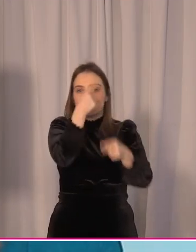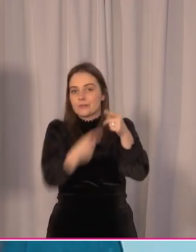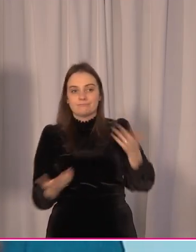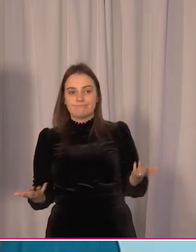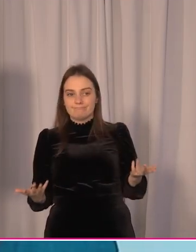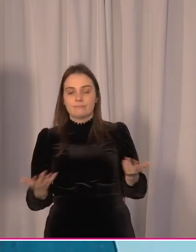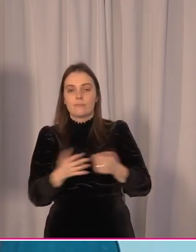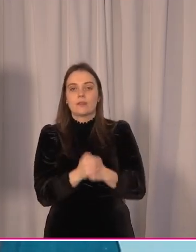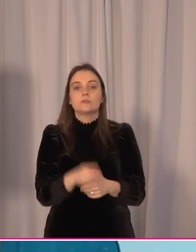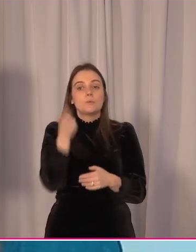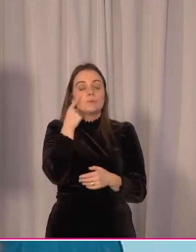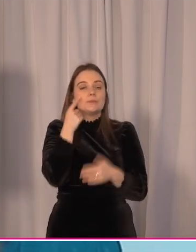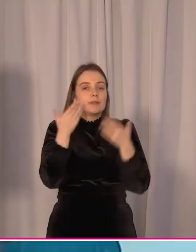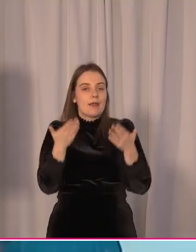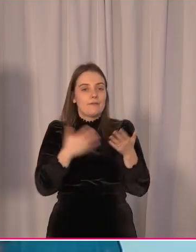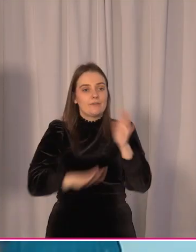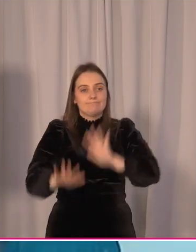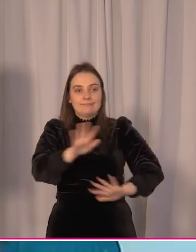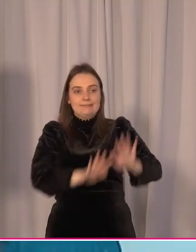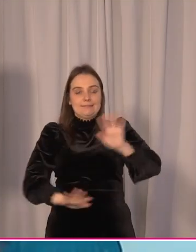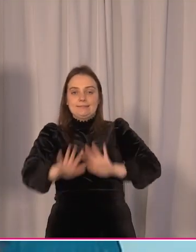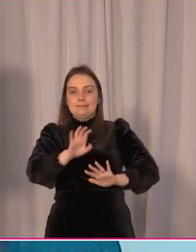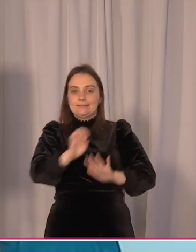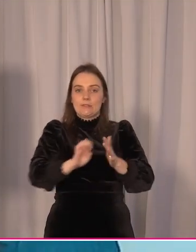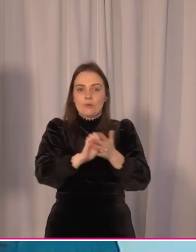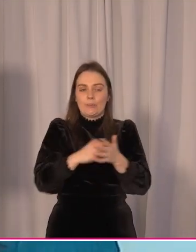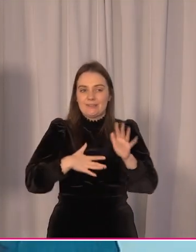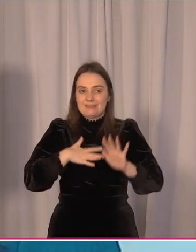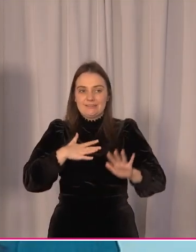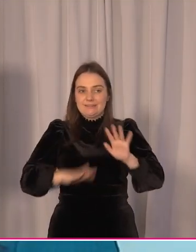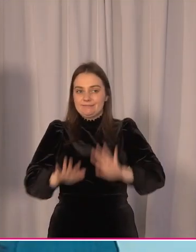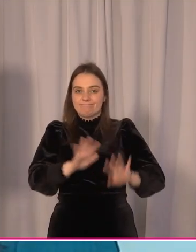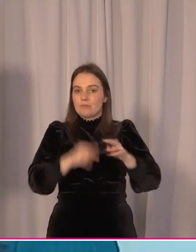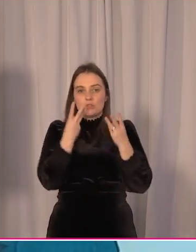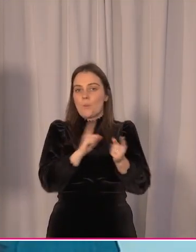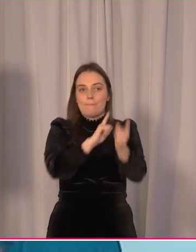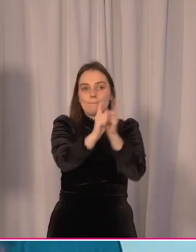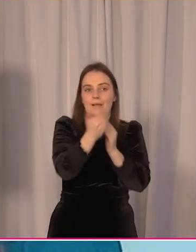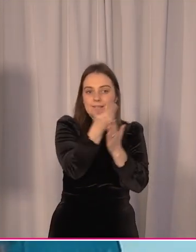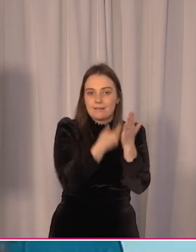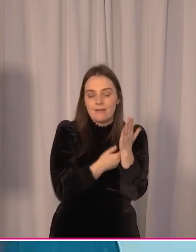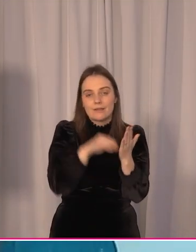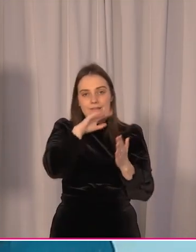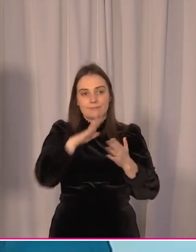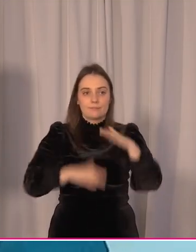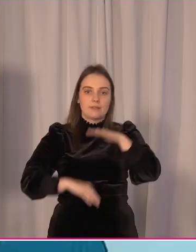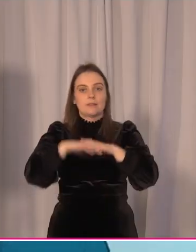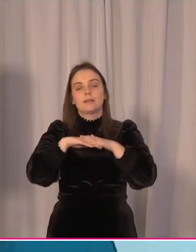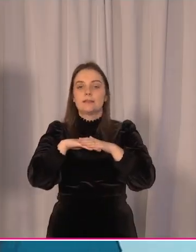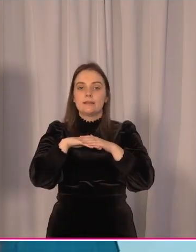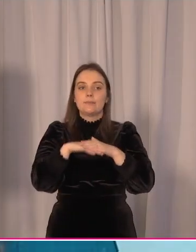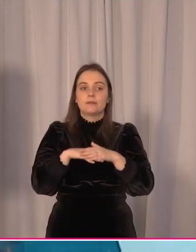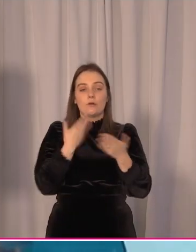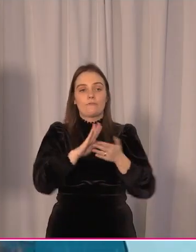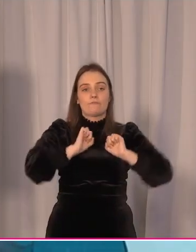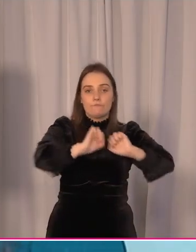is, even today, a reluctance from the EU to pass on laws that restrict forced sterilization across